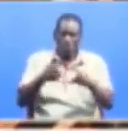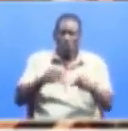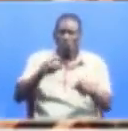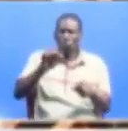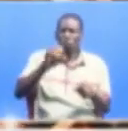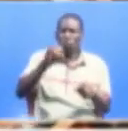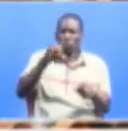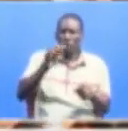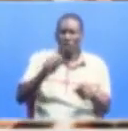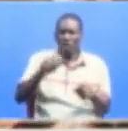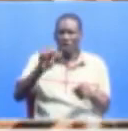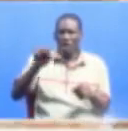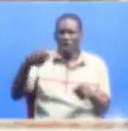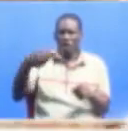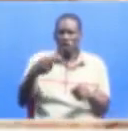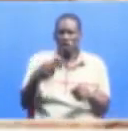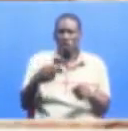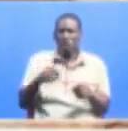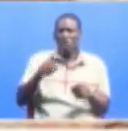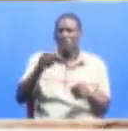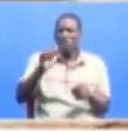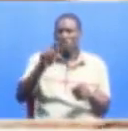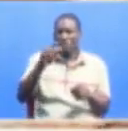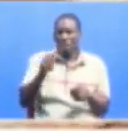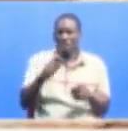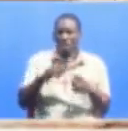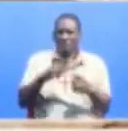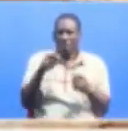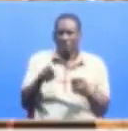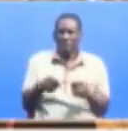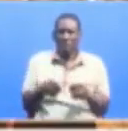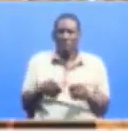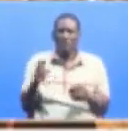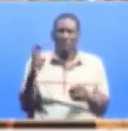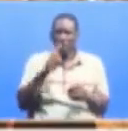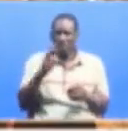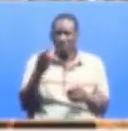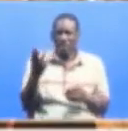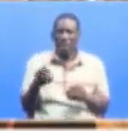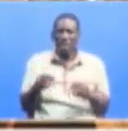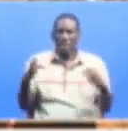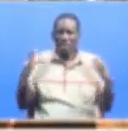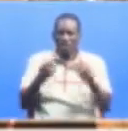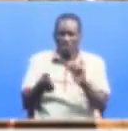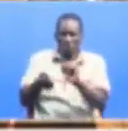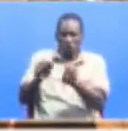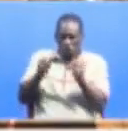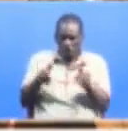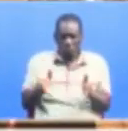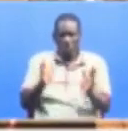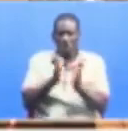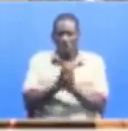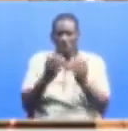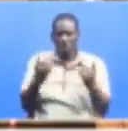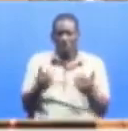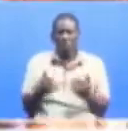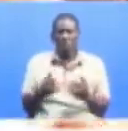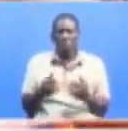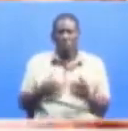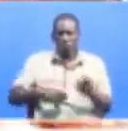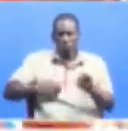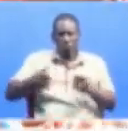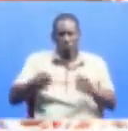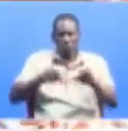ash manufacturer Tata Chemicals Company, but the exercise exposed women to risk. The company changed tact and instead sold the